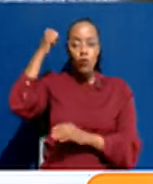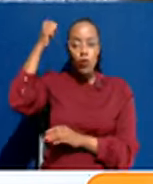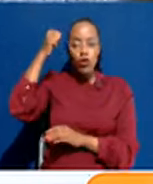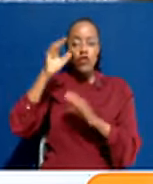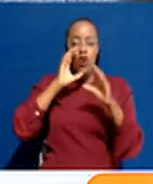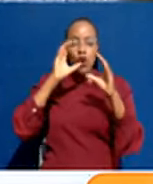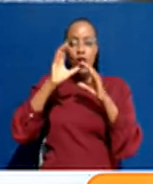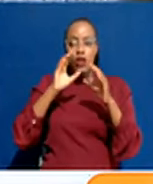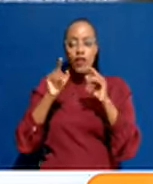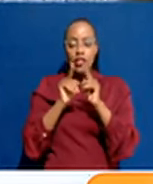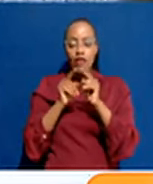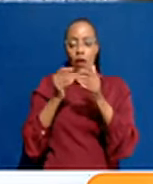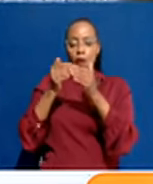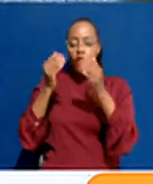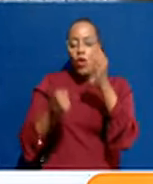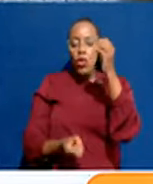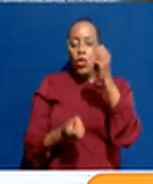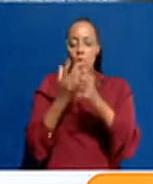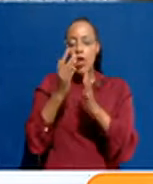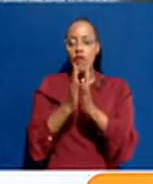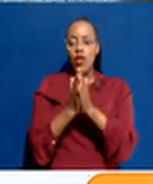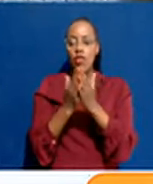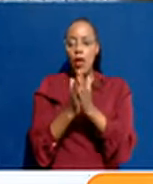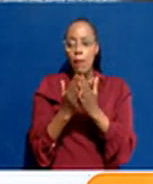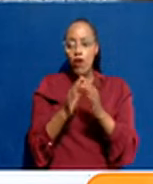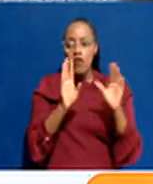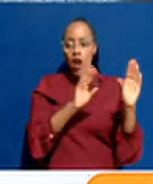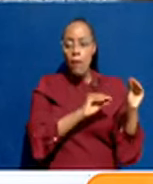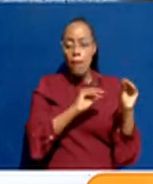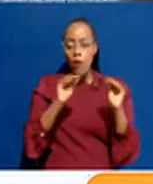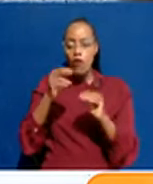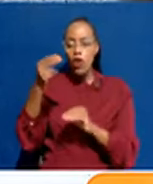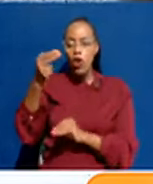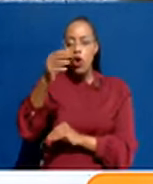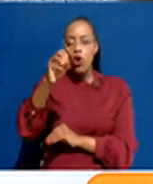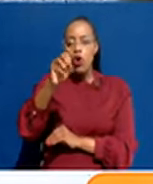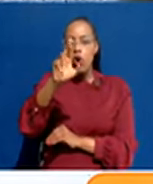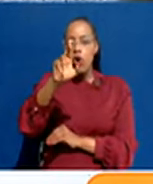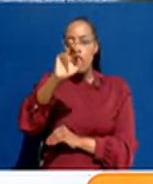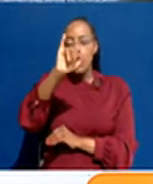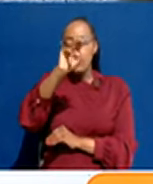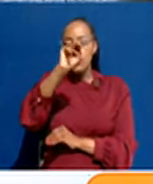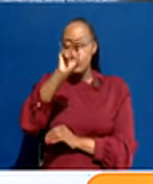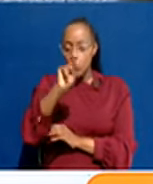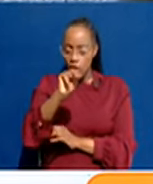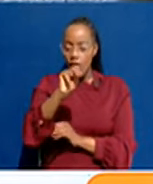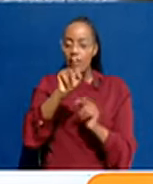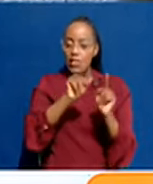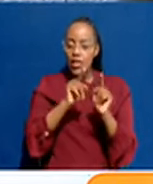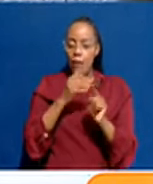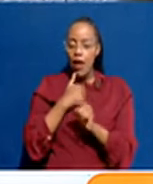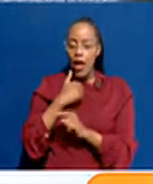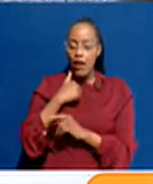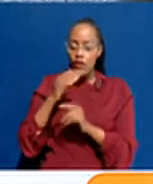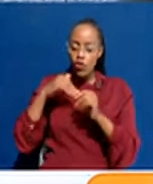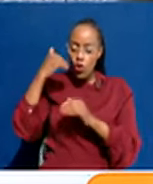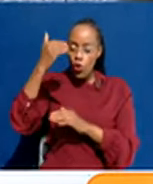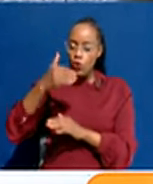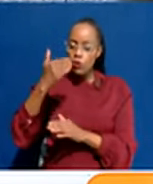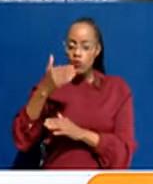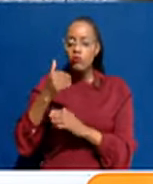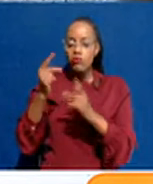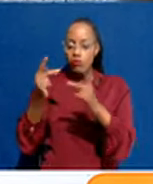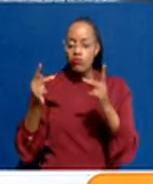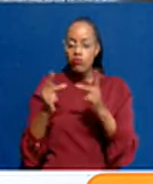conversation which comes ahead of the launch of his book, A Moving Horizon, Muthaura leaves little doubt on his constant place in